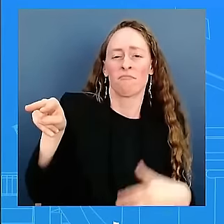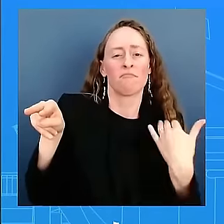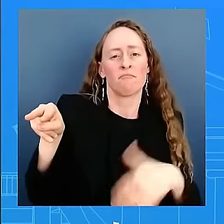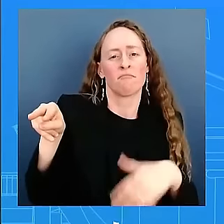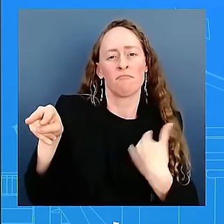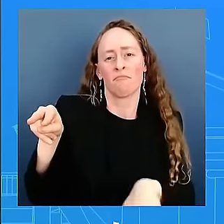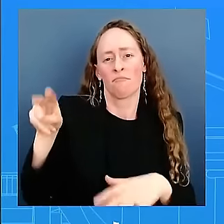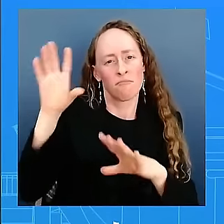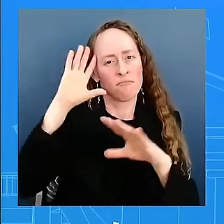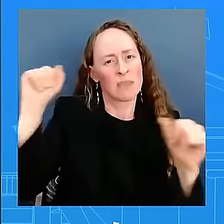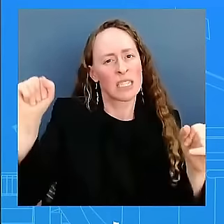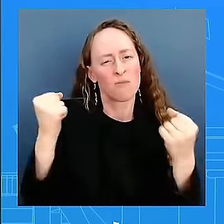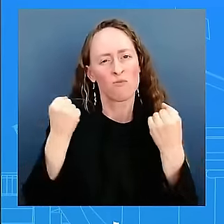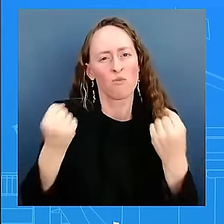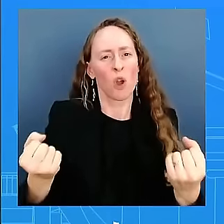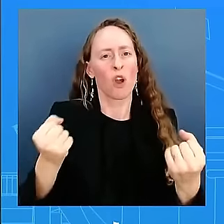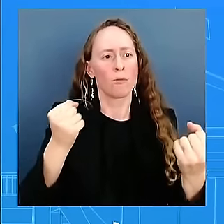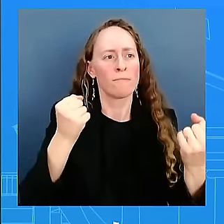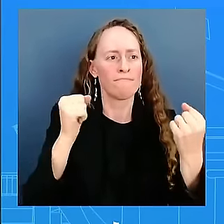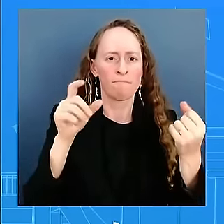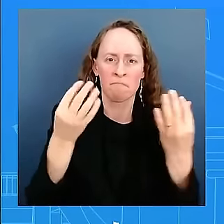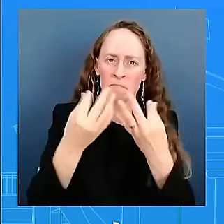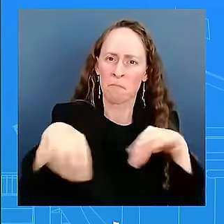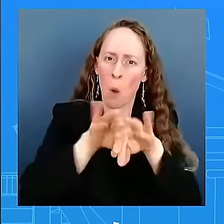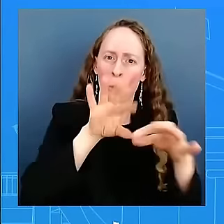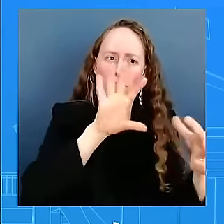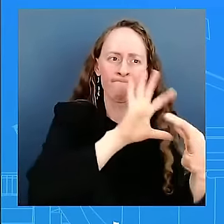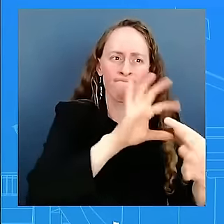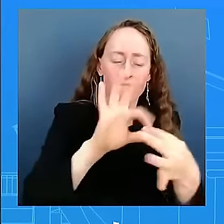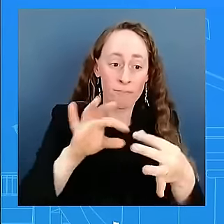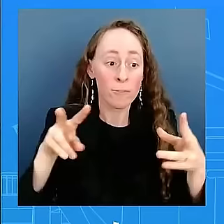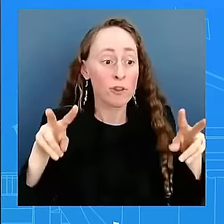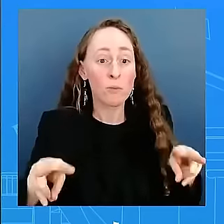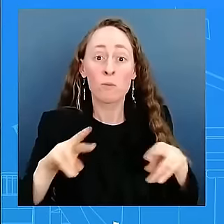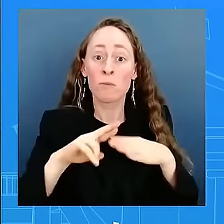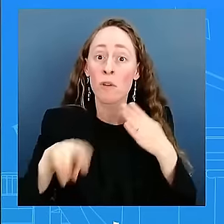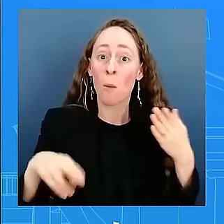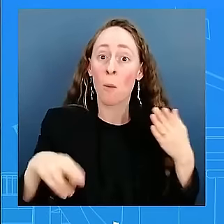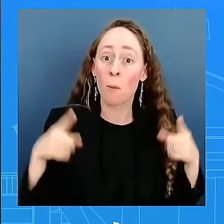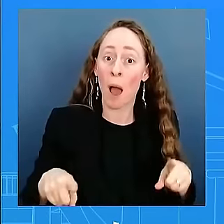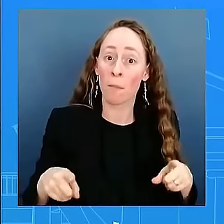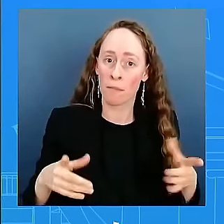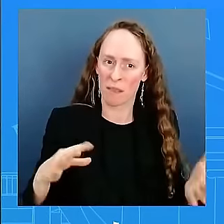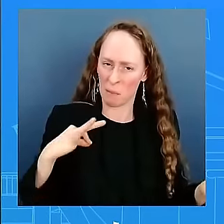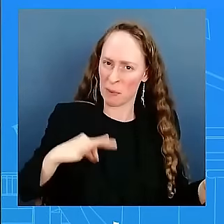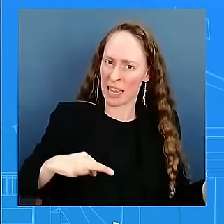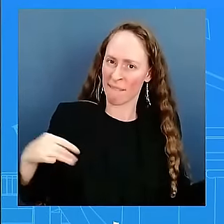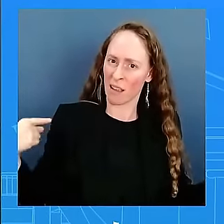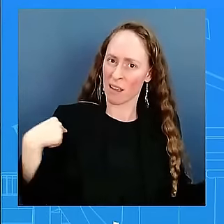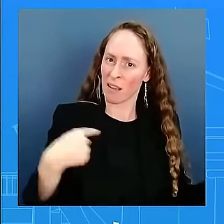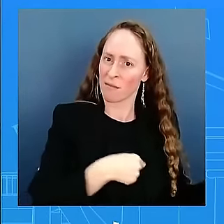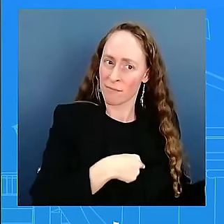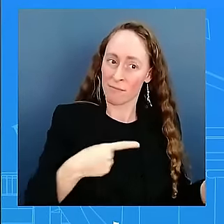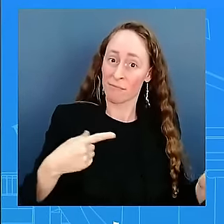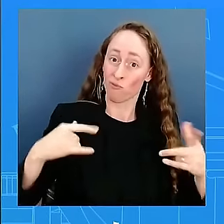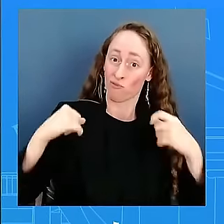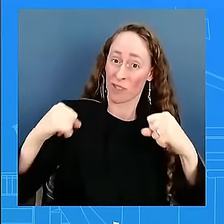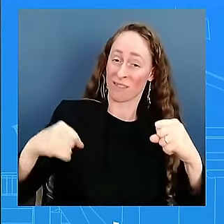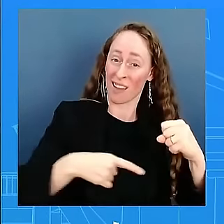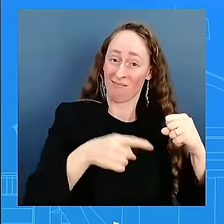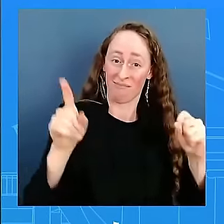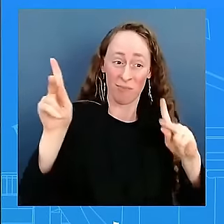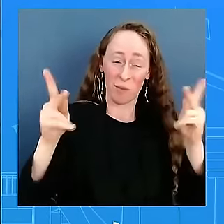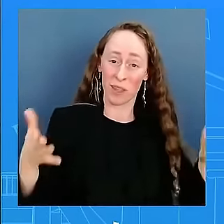to Americans, to the individual safety of Americans, and to the collective security of Americans. And we're deeply grateful to our allies